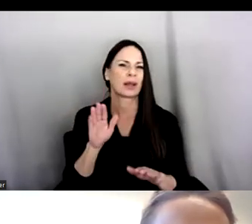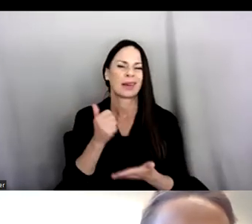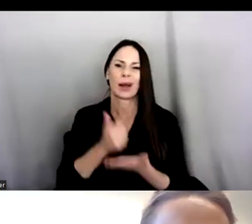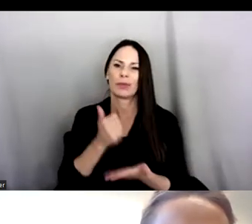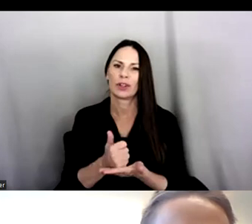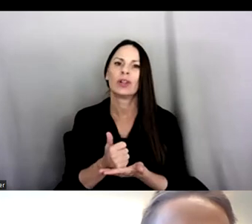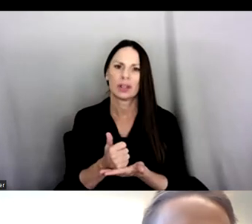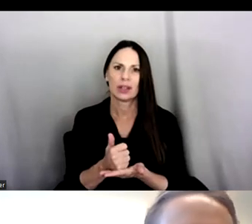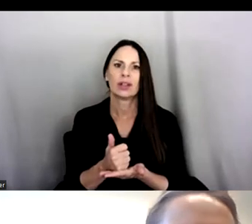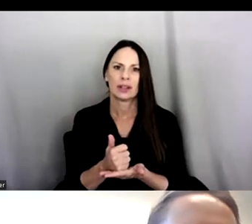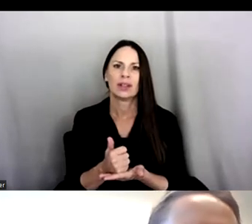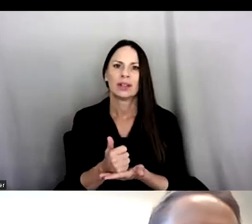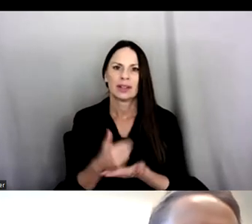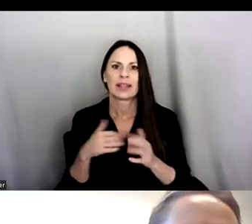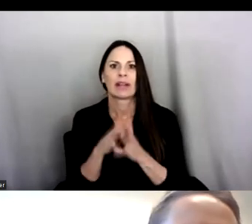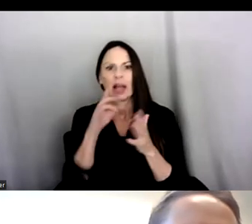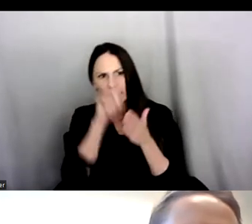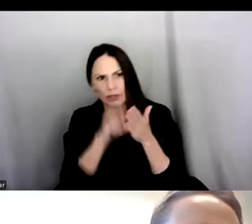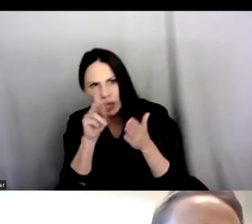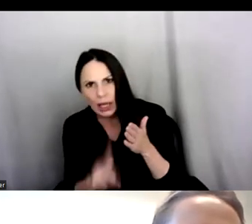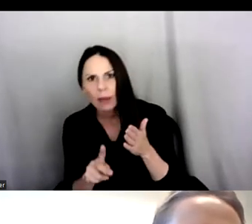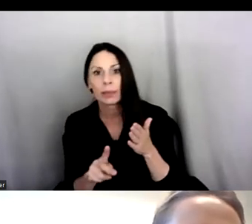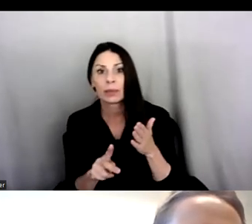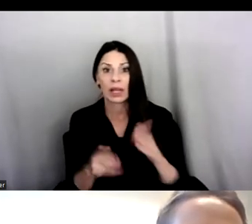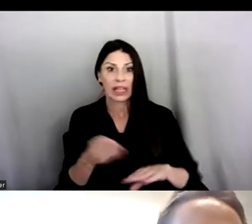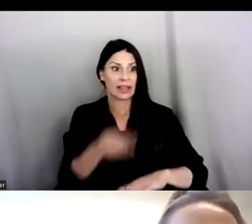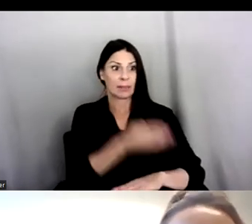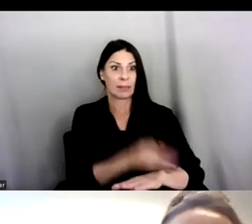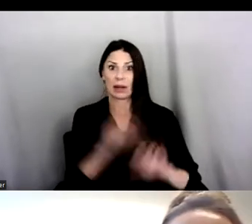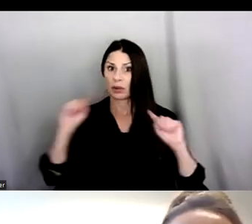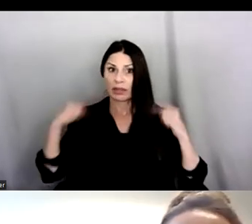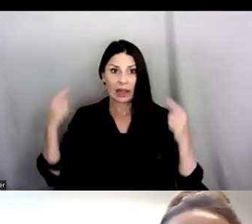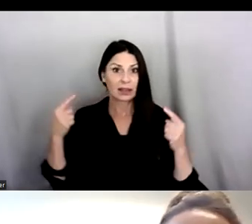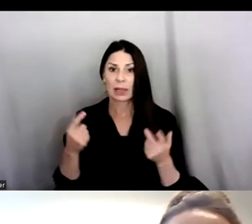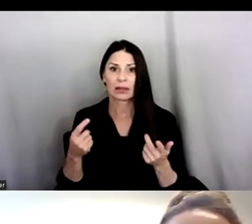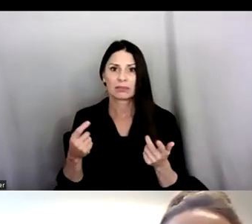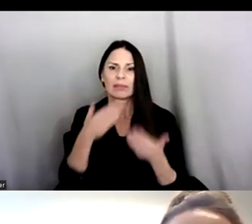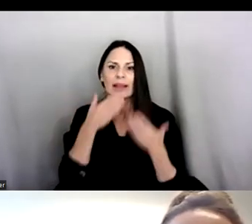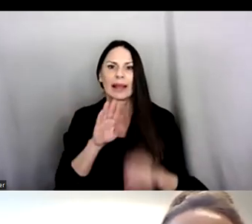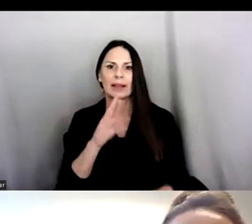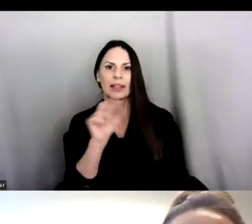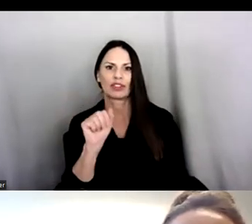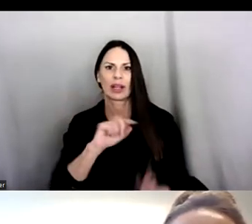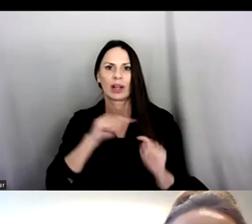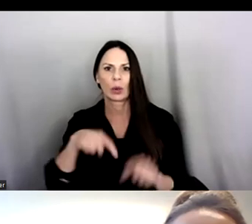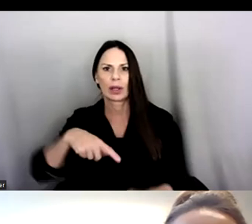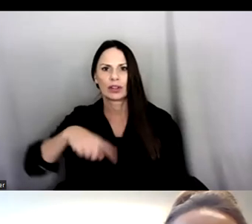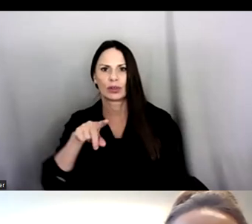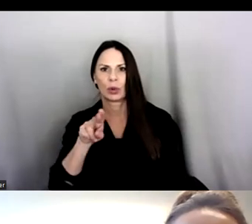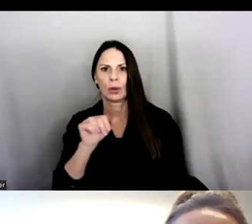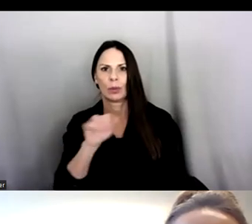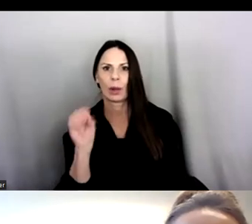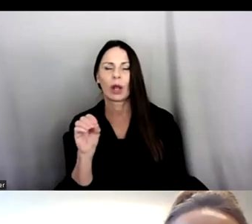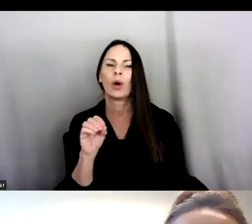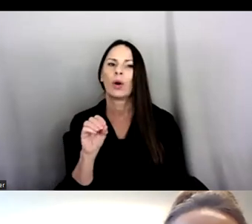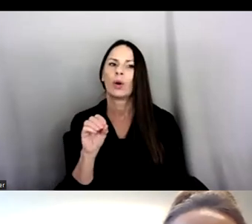been better than it's ever been. Like I said, thank you to the BHA for coming to Pueblo, because that's pretty rare. But yeah, there's a